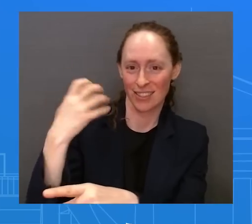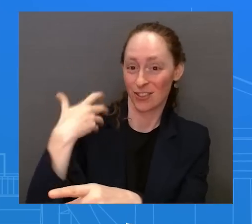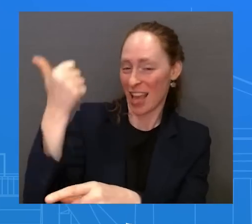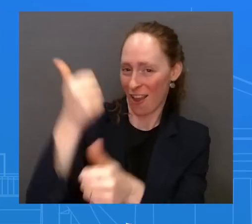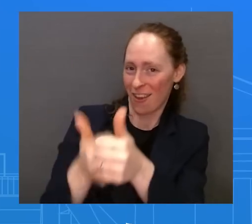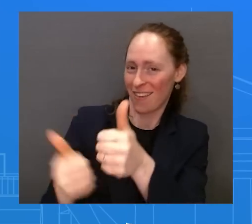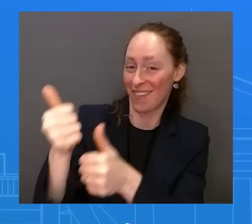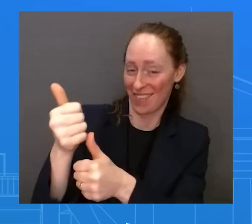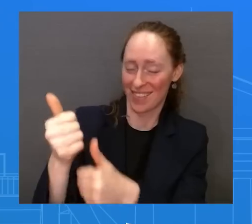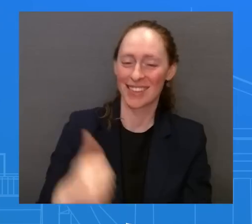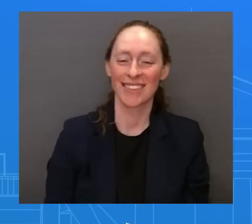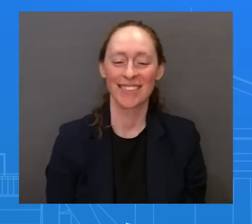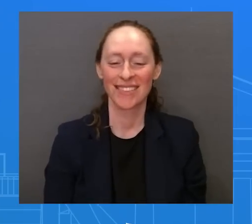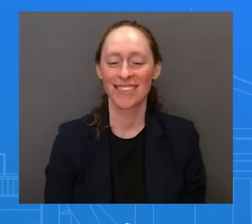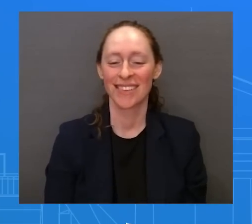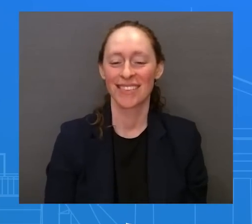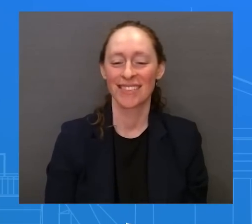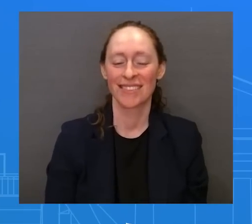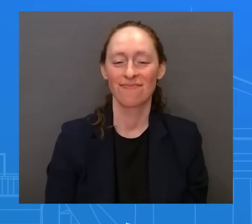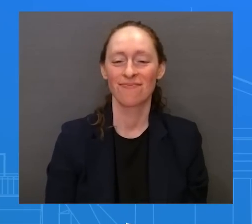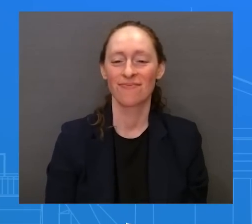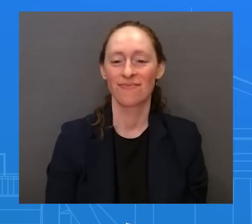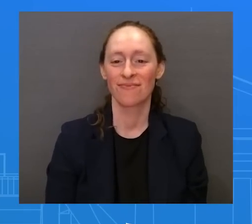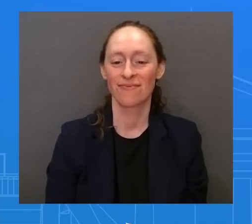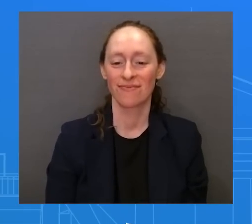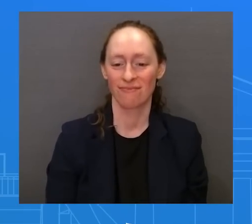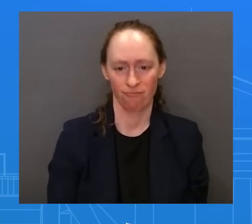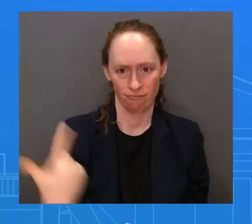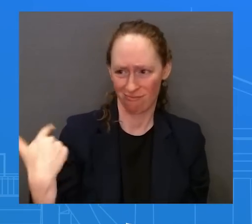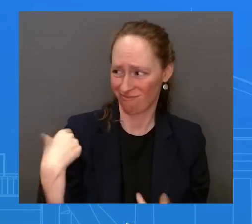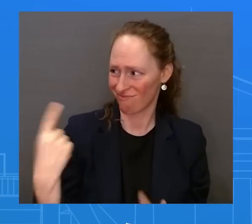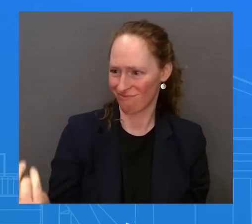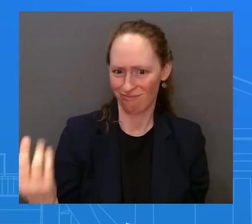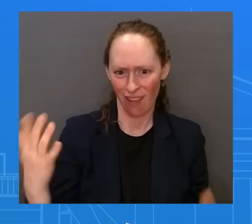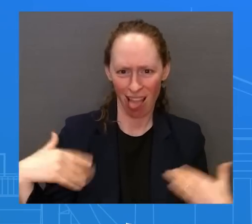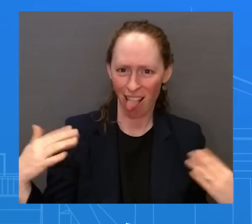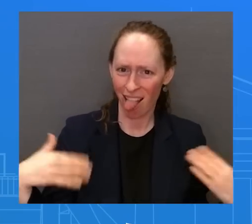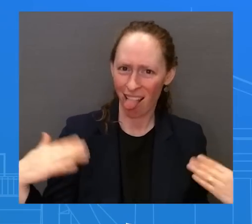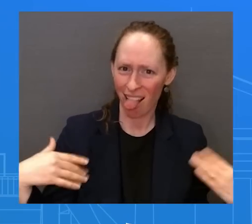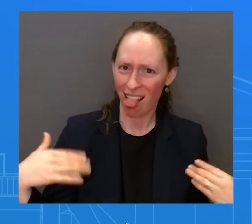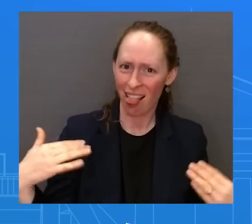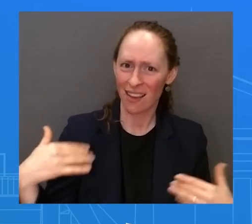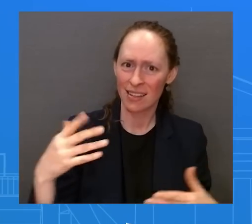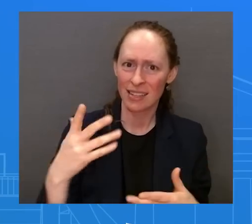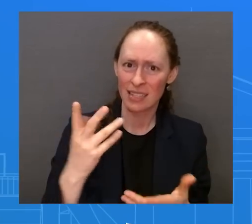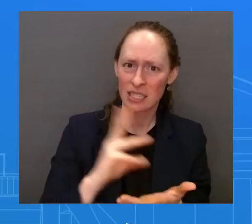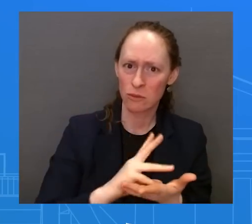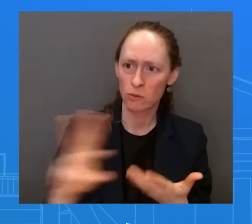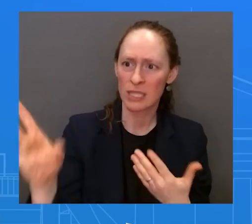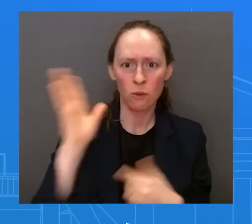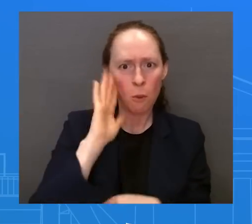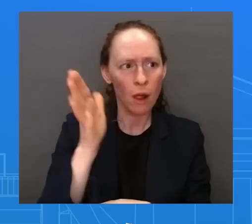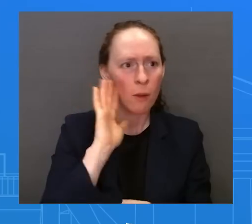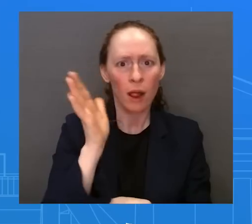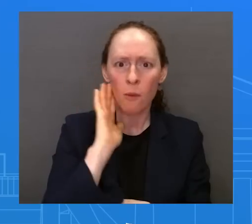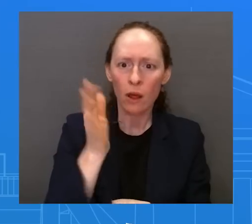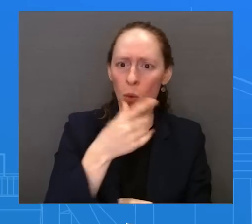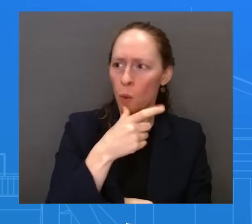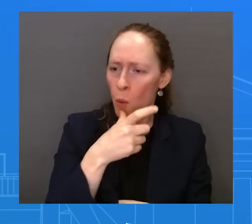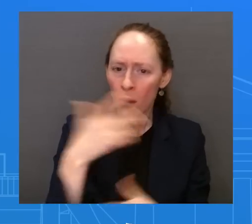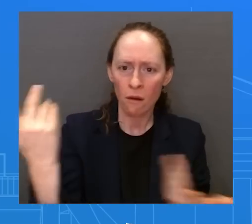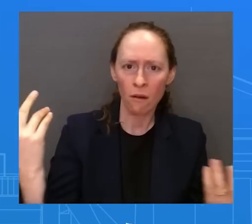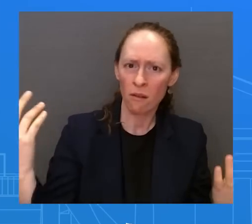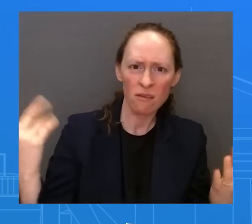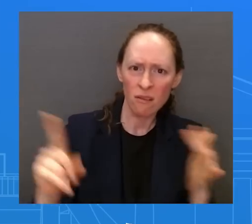today is six weeks since you said it would be announced in the near future what changed or what's the status it is uh definitely a